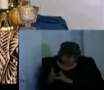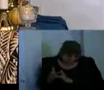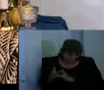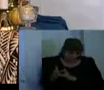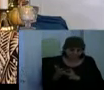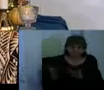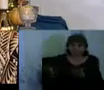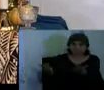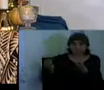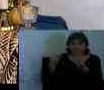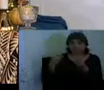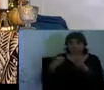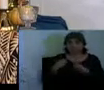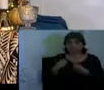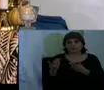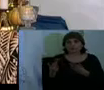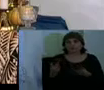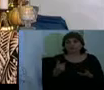offers me,